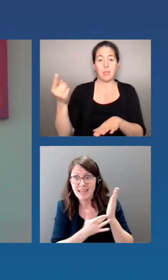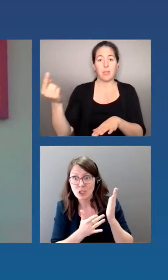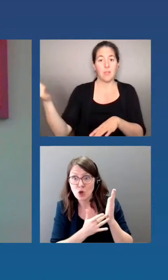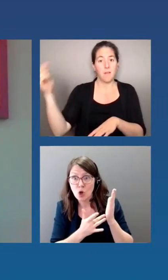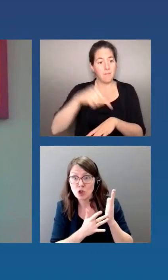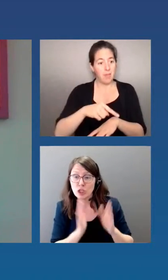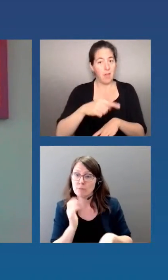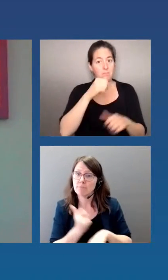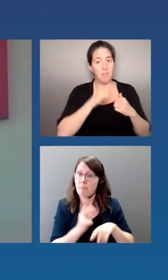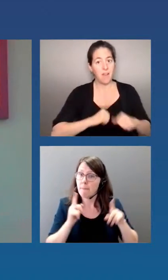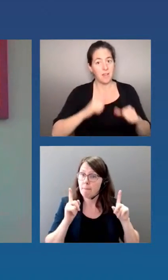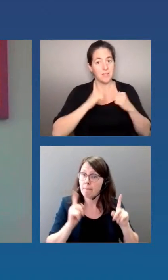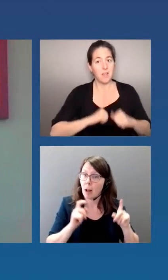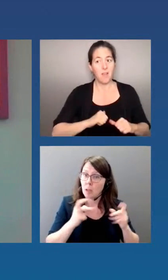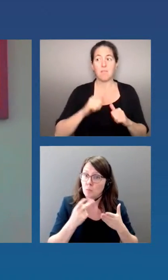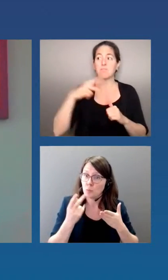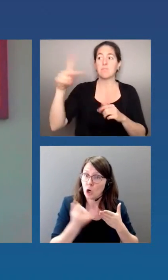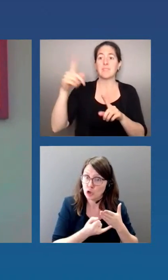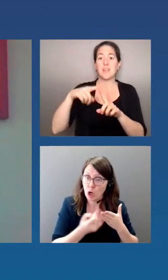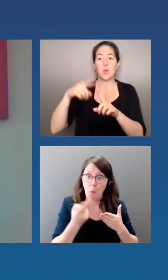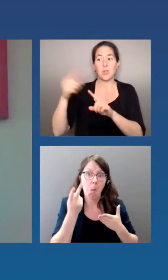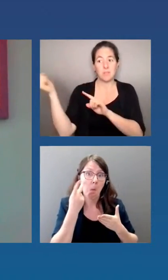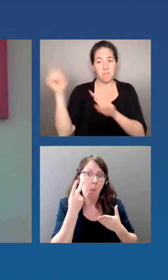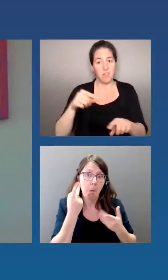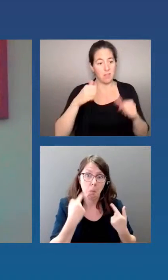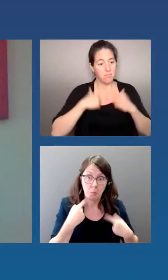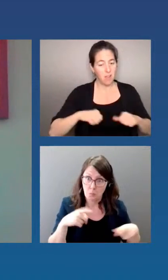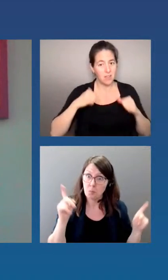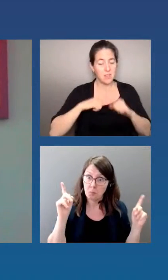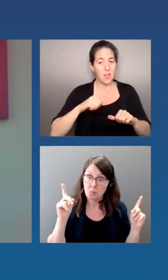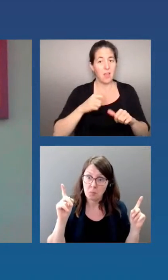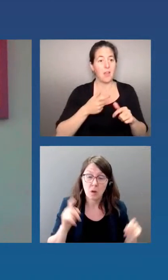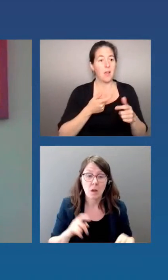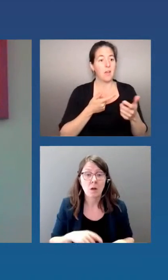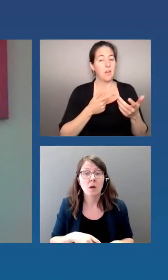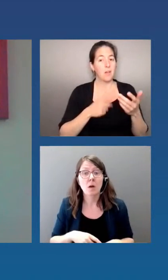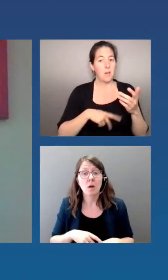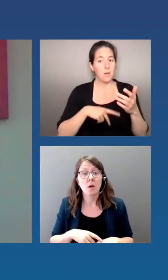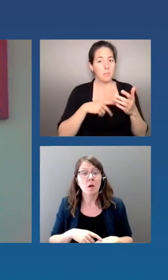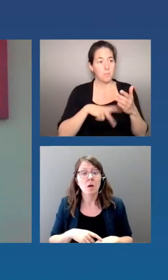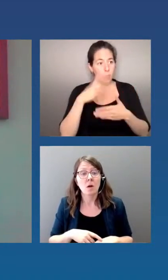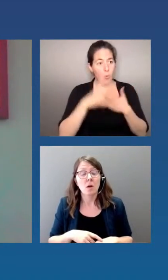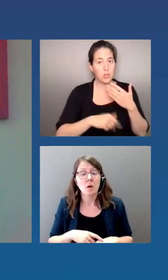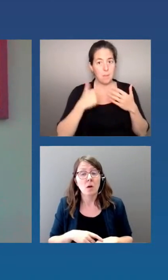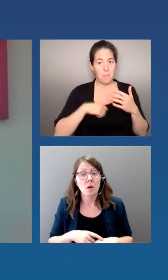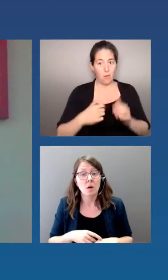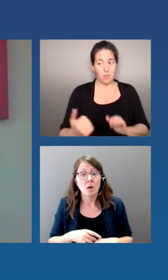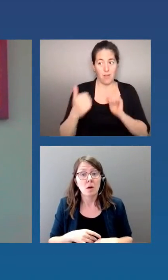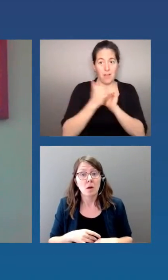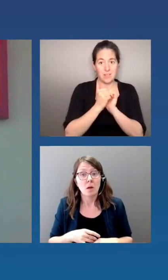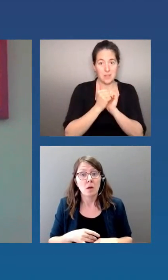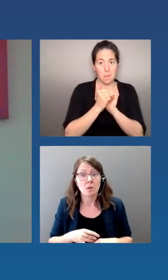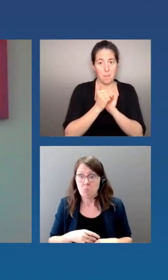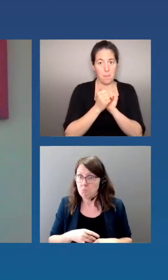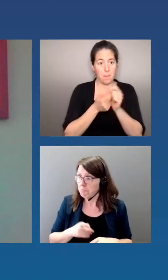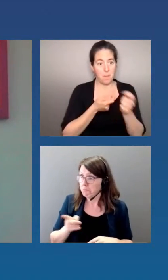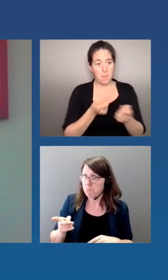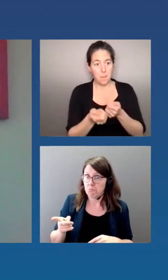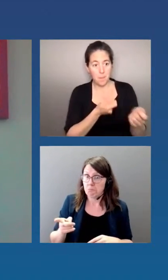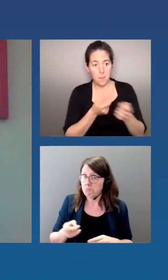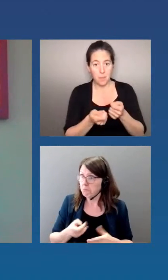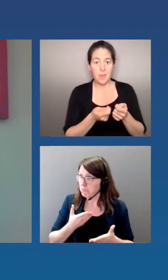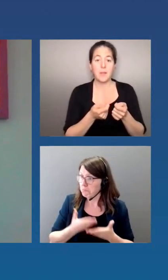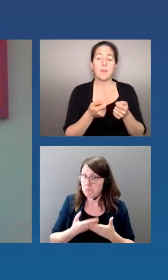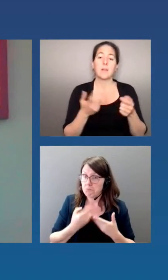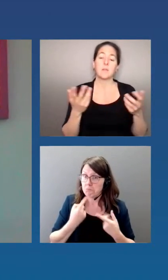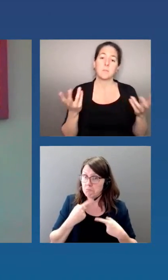project with us to a means where it comes to a point story where it would get to, they could be an option